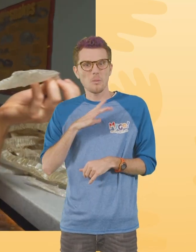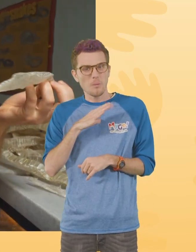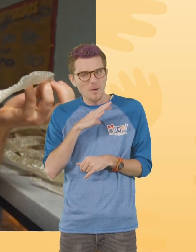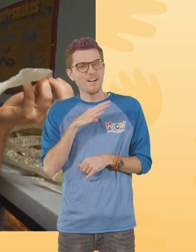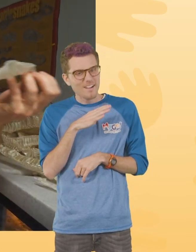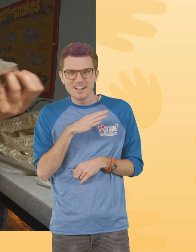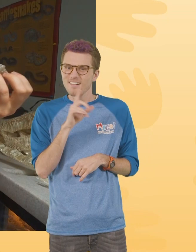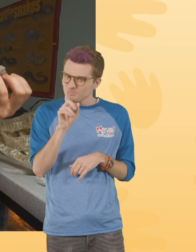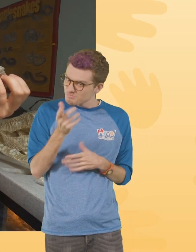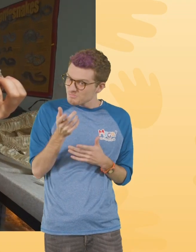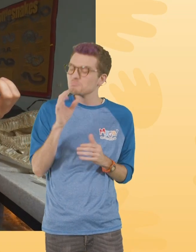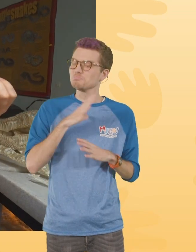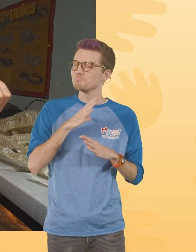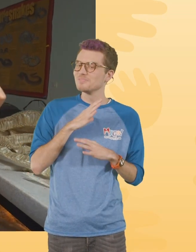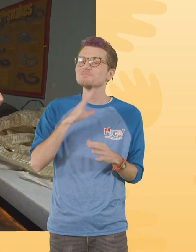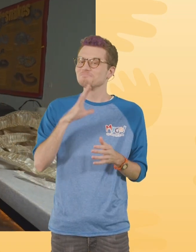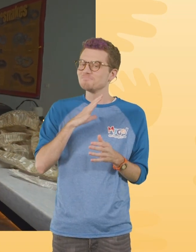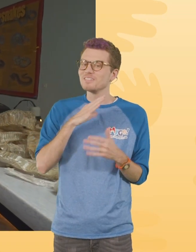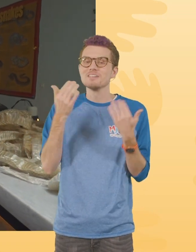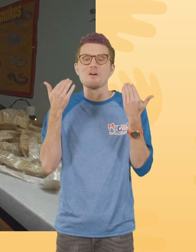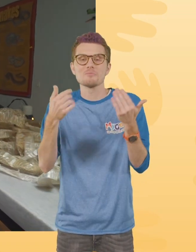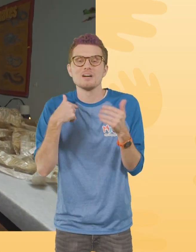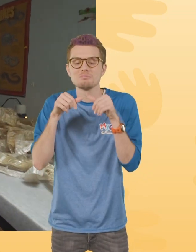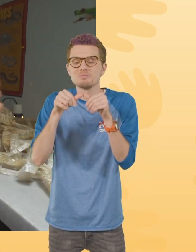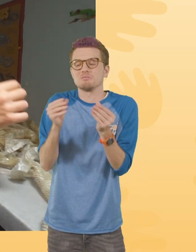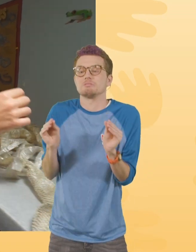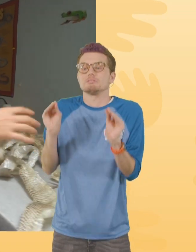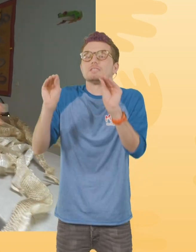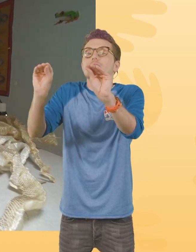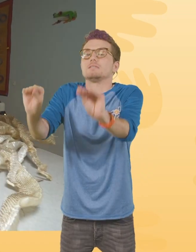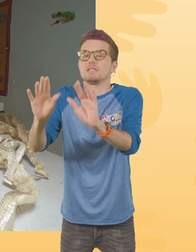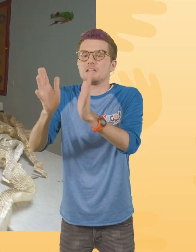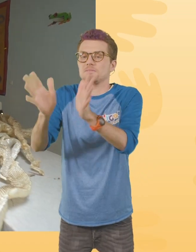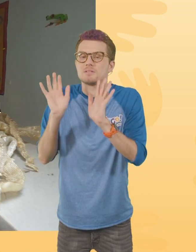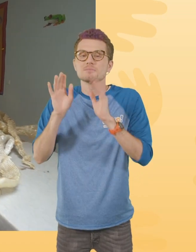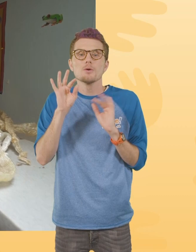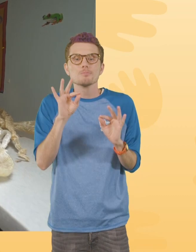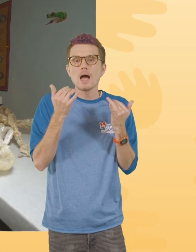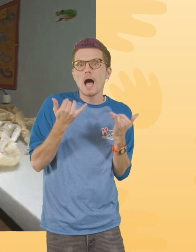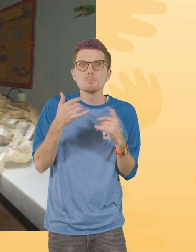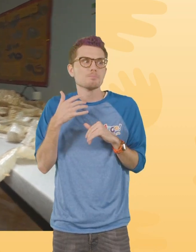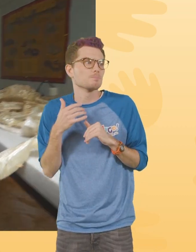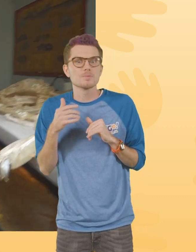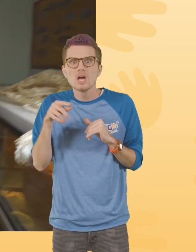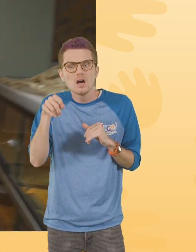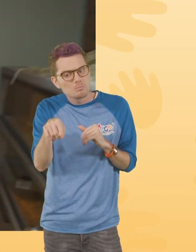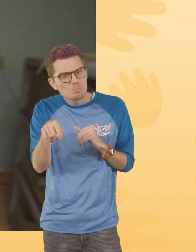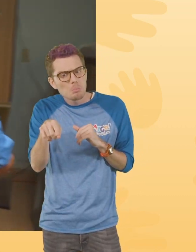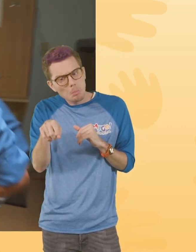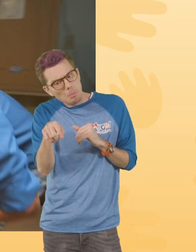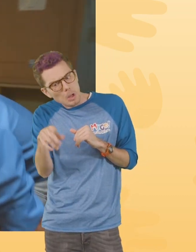Yeah, that's pretty cool, huh? Okay, I'll keep these right here.